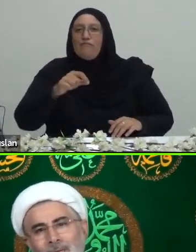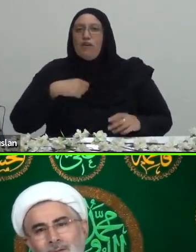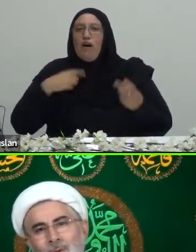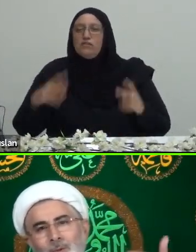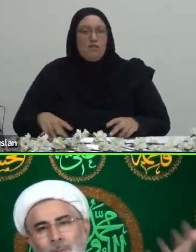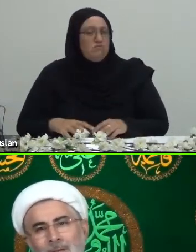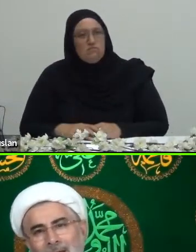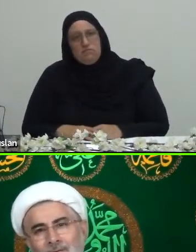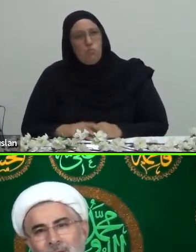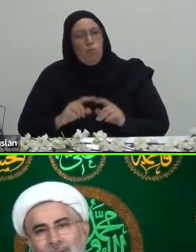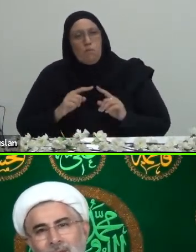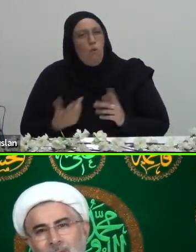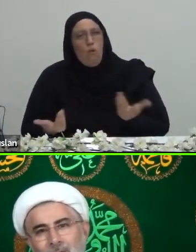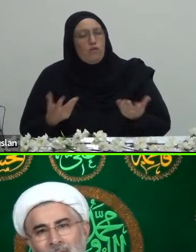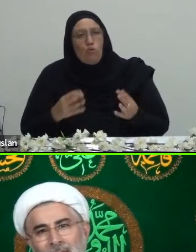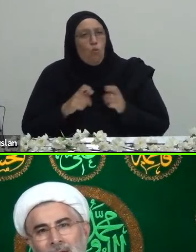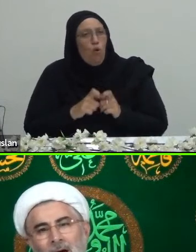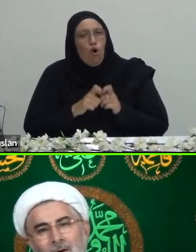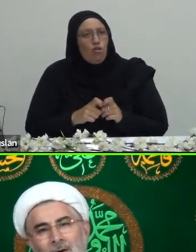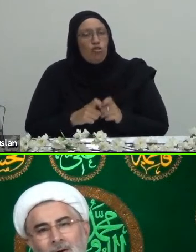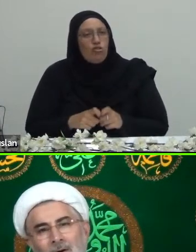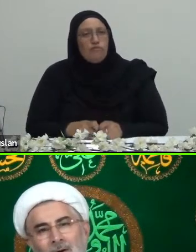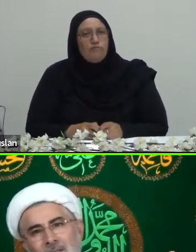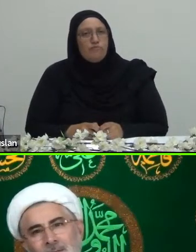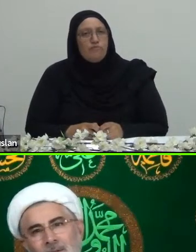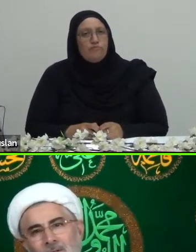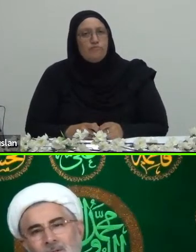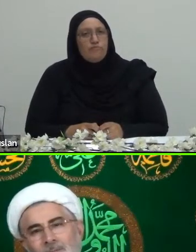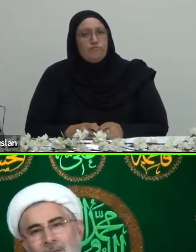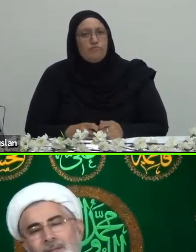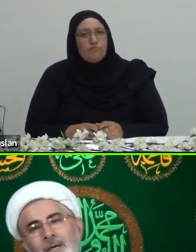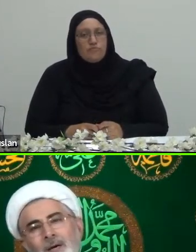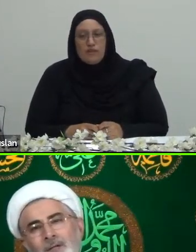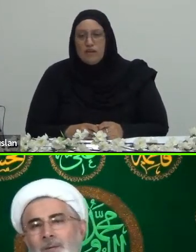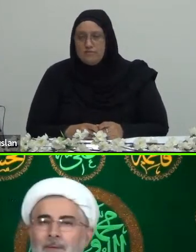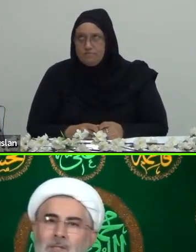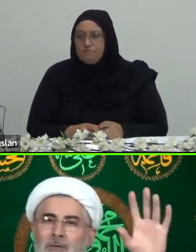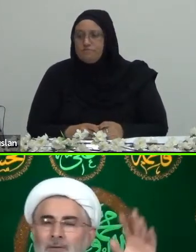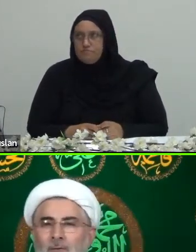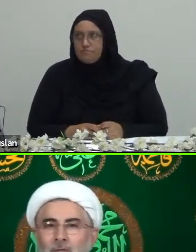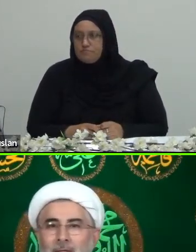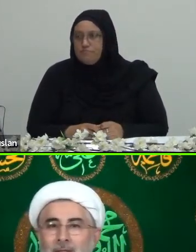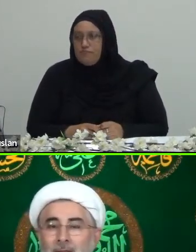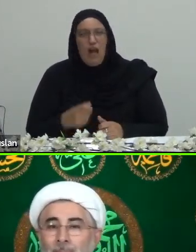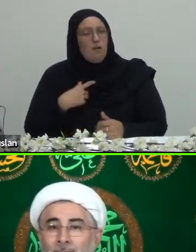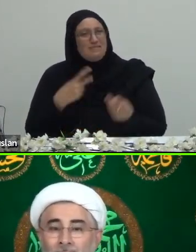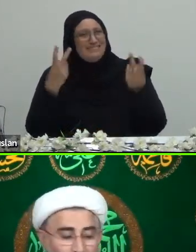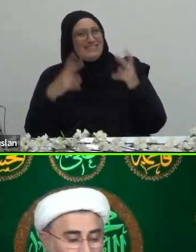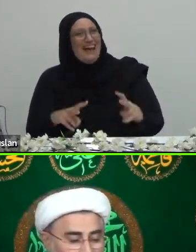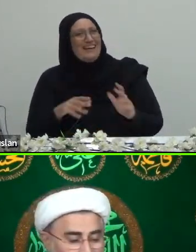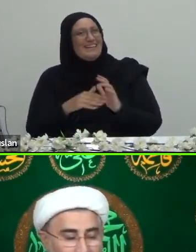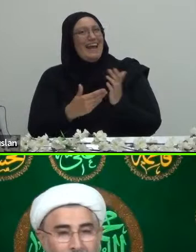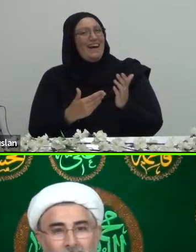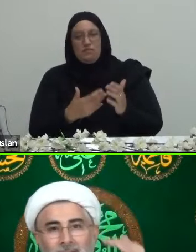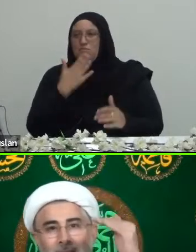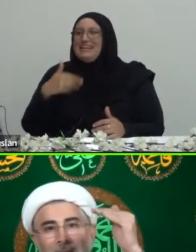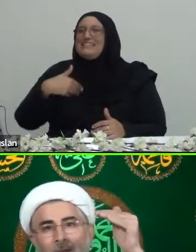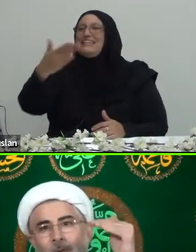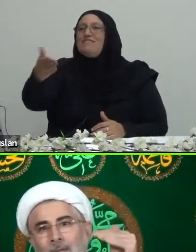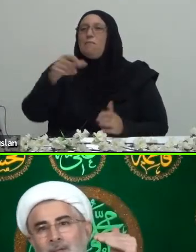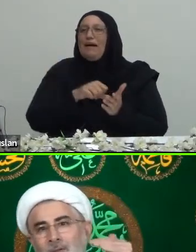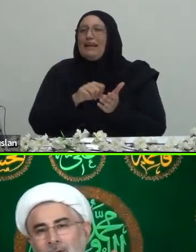hope on that, or no plan for it anymore. I've lost it because I'm dead. Now I say, please give it for charity. So